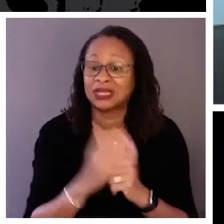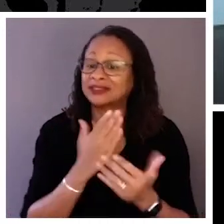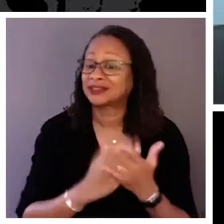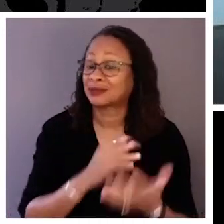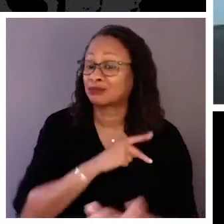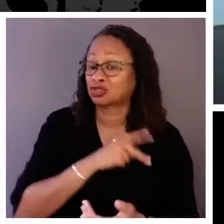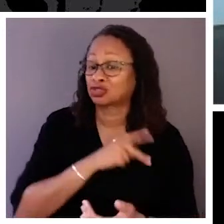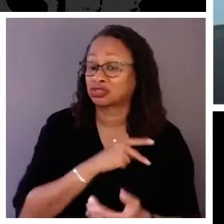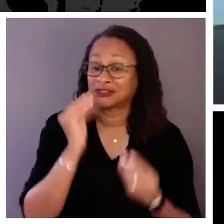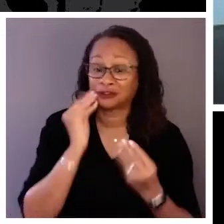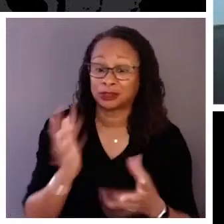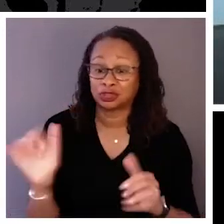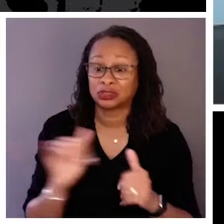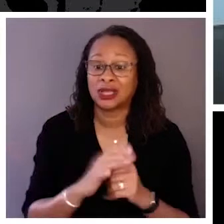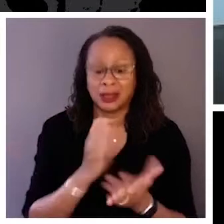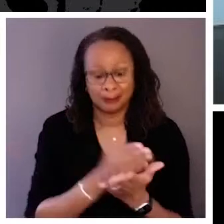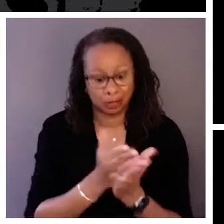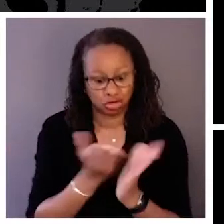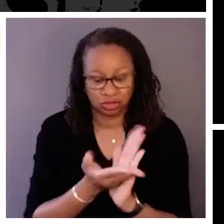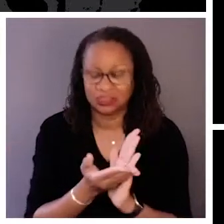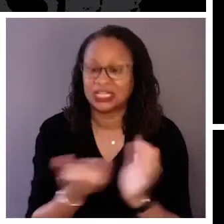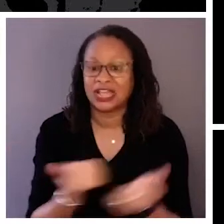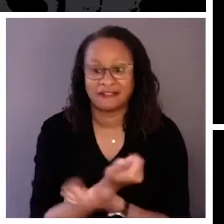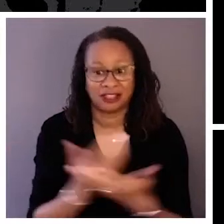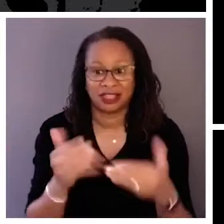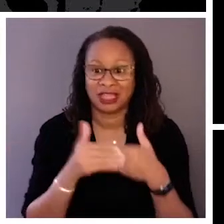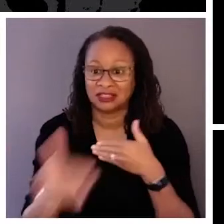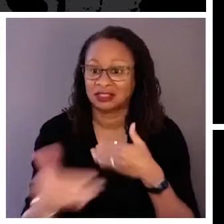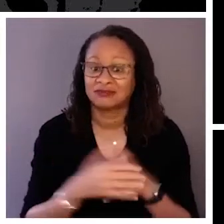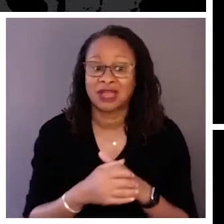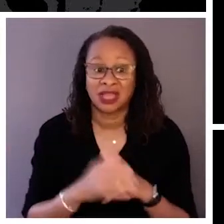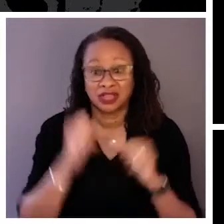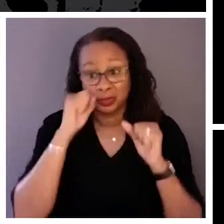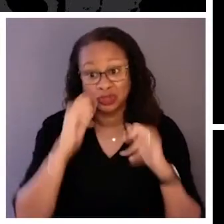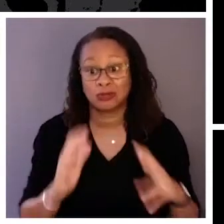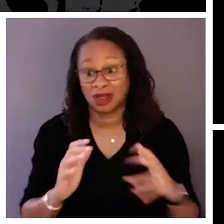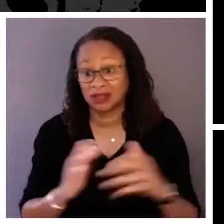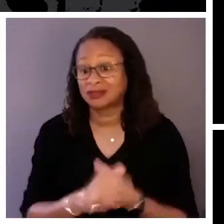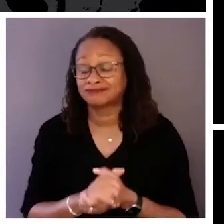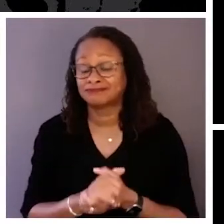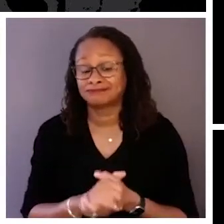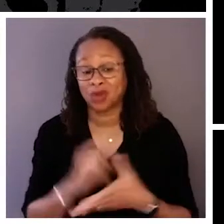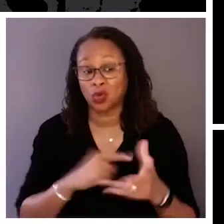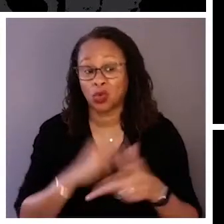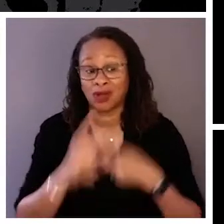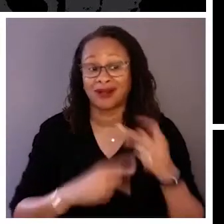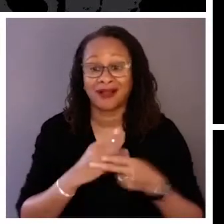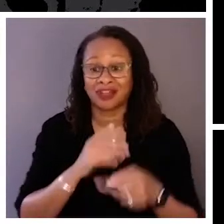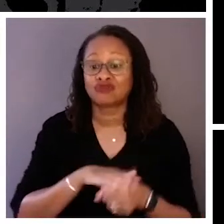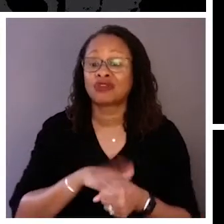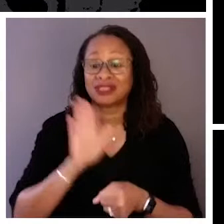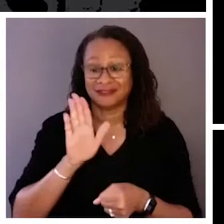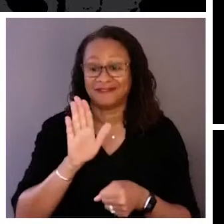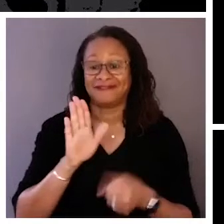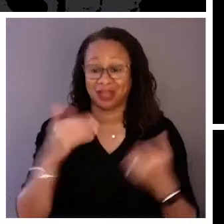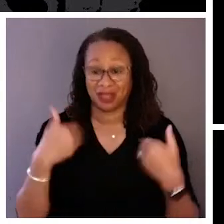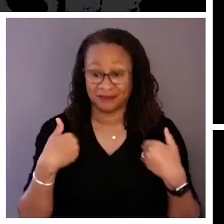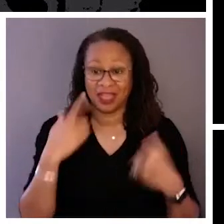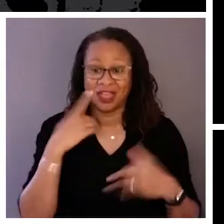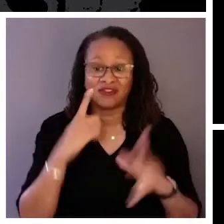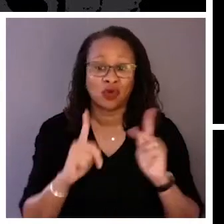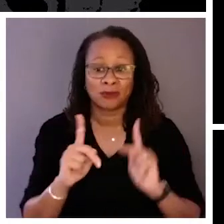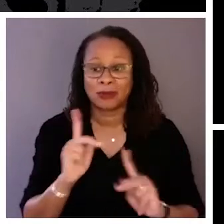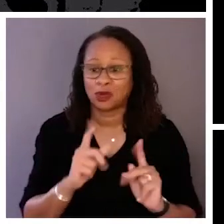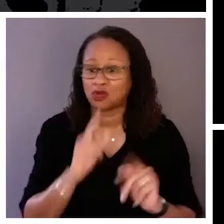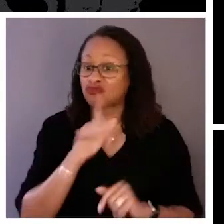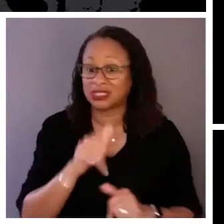information and your budget and everything else. And you'd be surprised what kind of relief there is for people who really don't